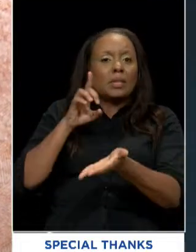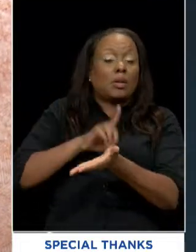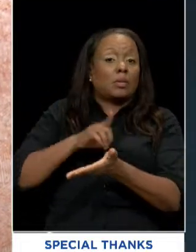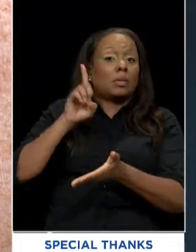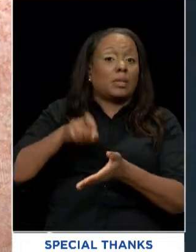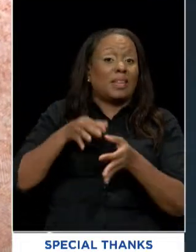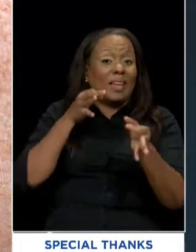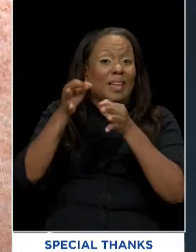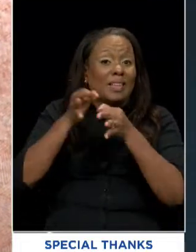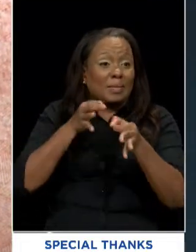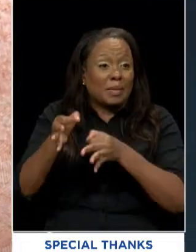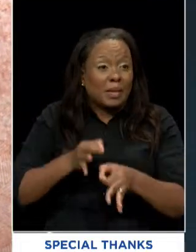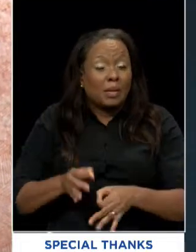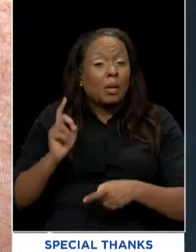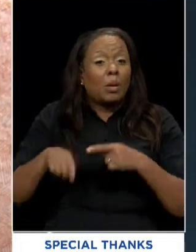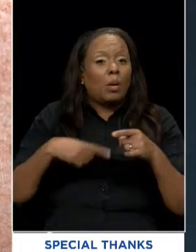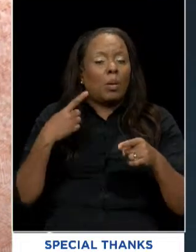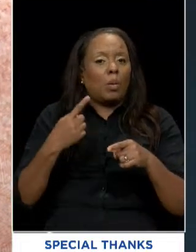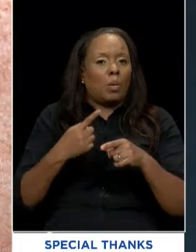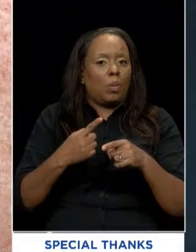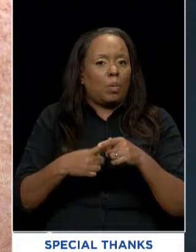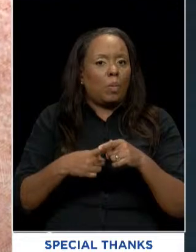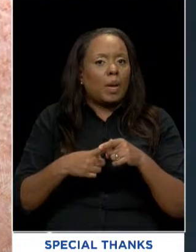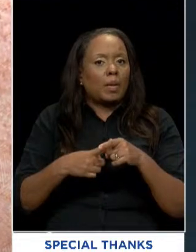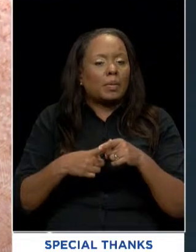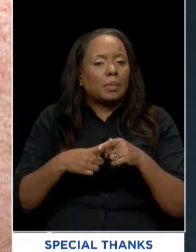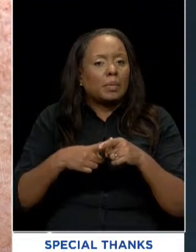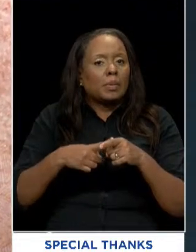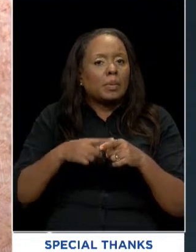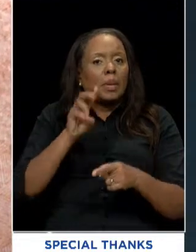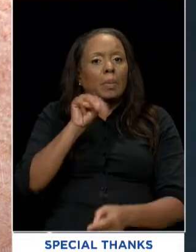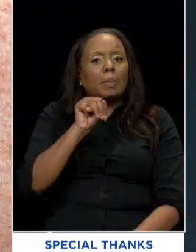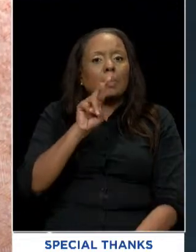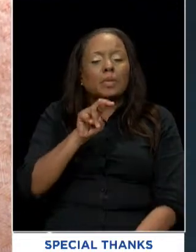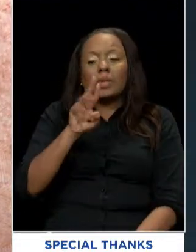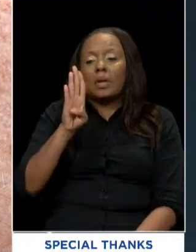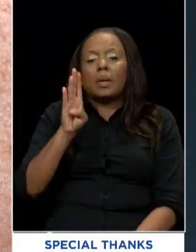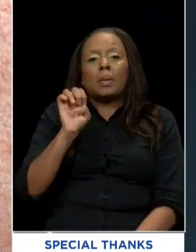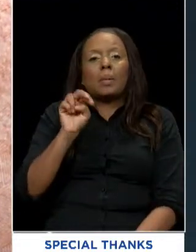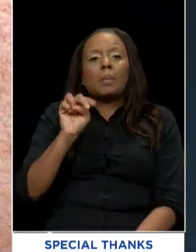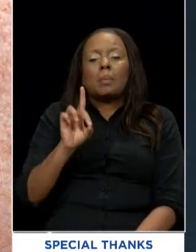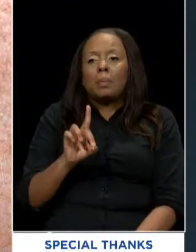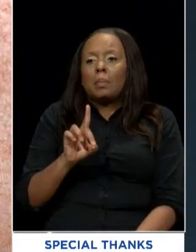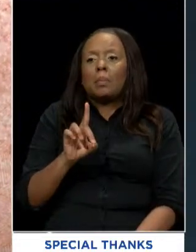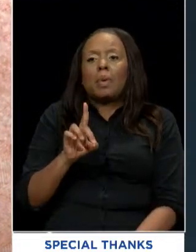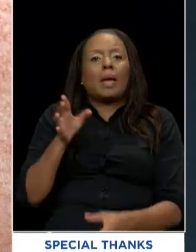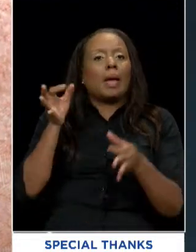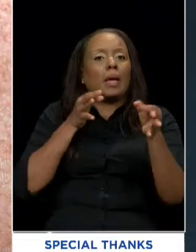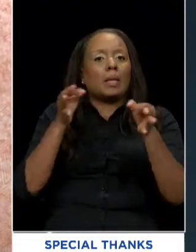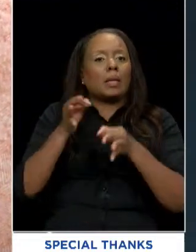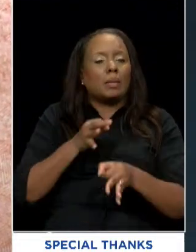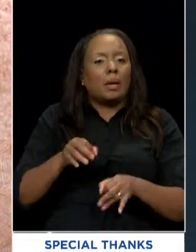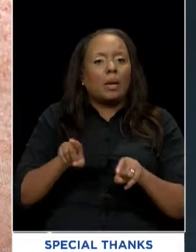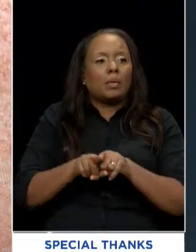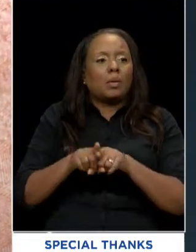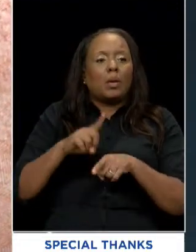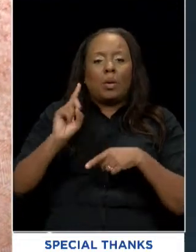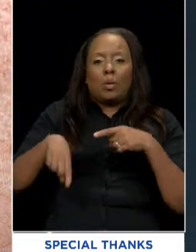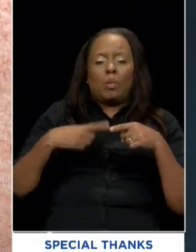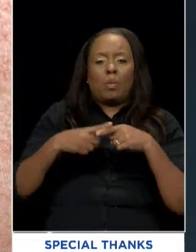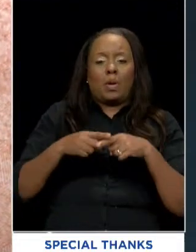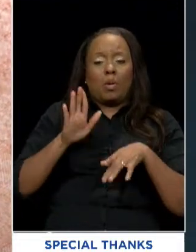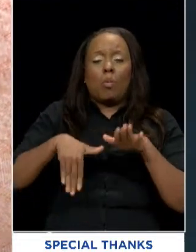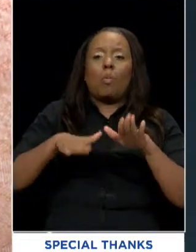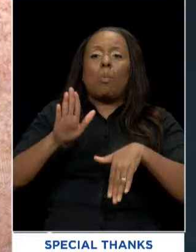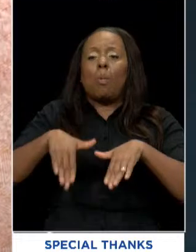drawing reference to Mr. Ben in his situation, what a lot of people don't realize or what a lot of people don't understand is that when you get a nail puncture or